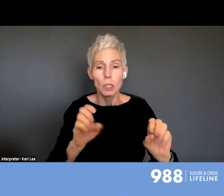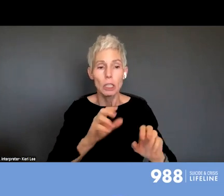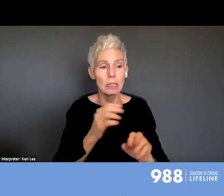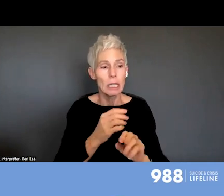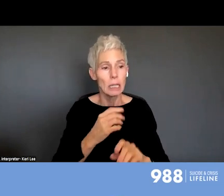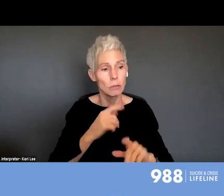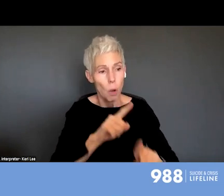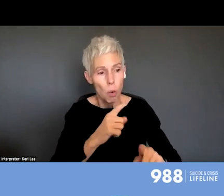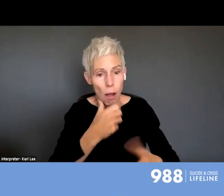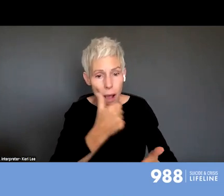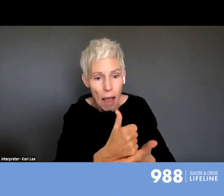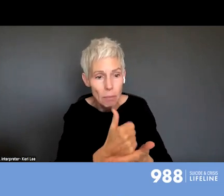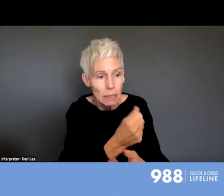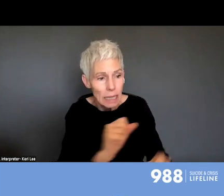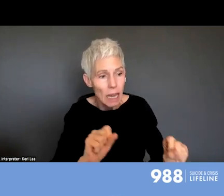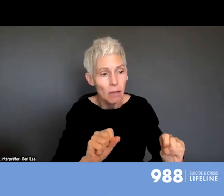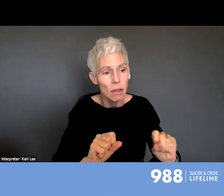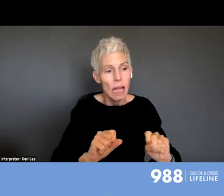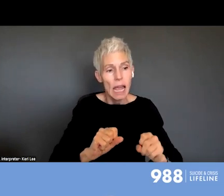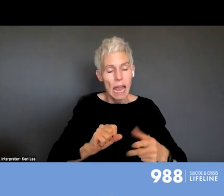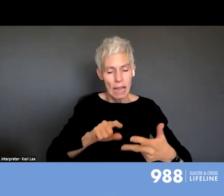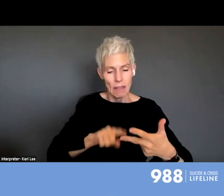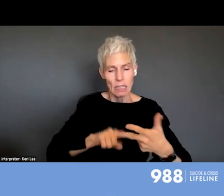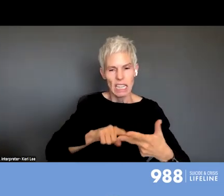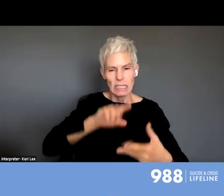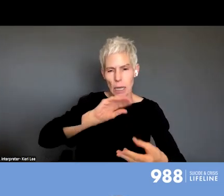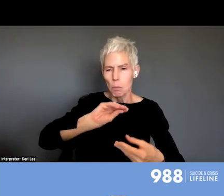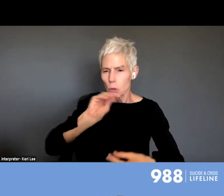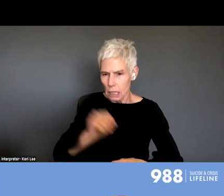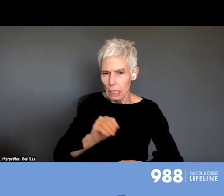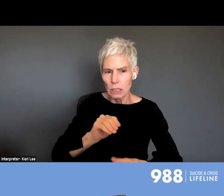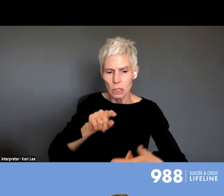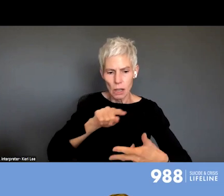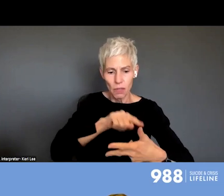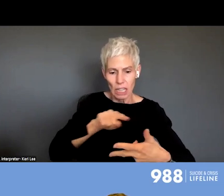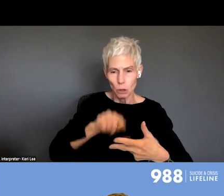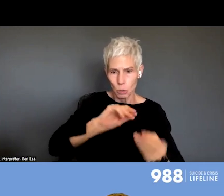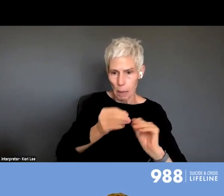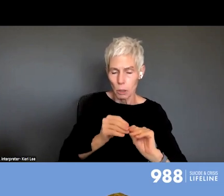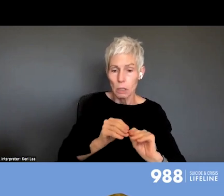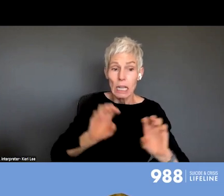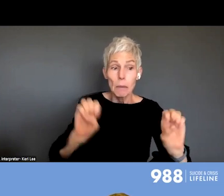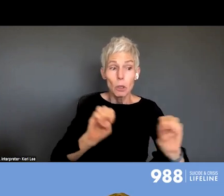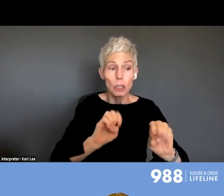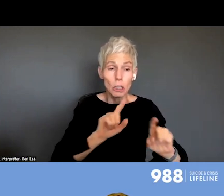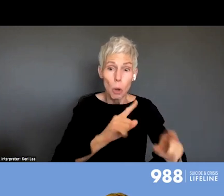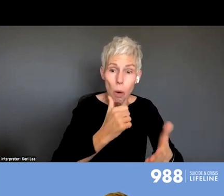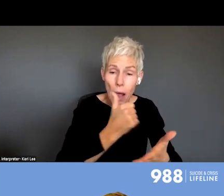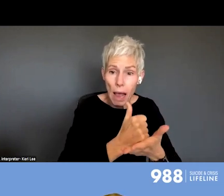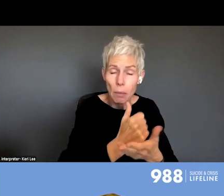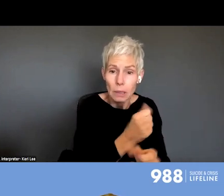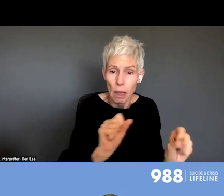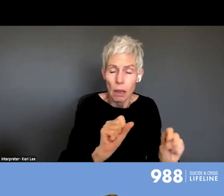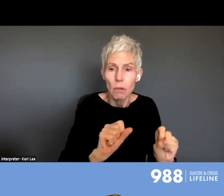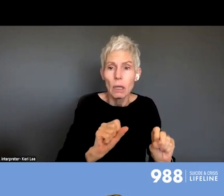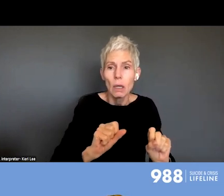on those two figures. And just to be clear, emergency rescues is historically what has been used to describe what we